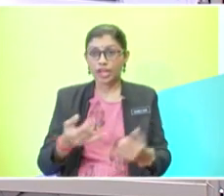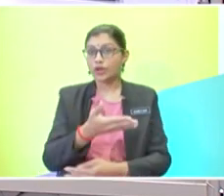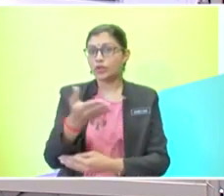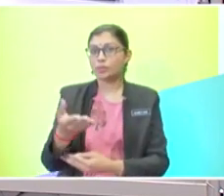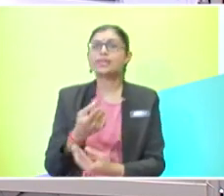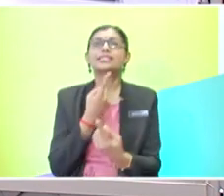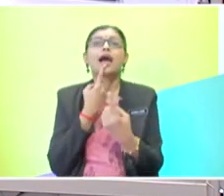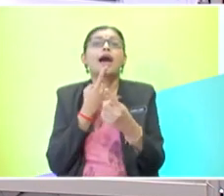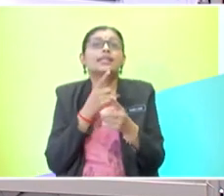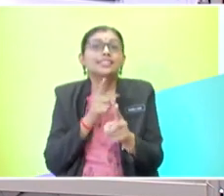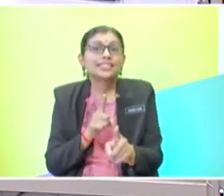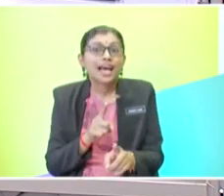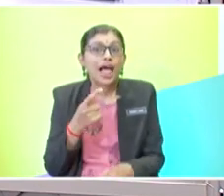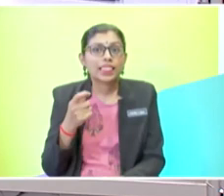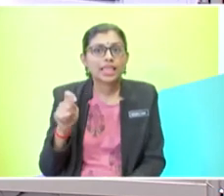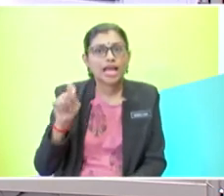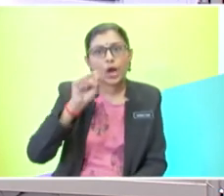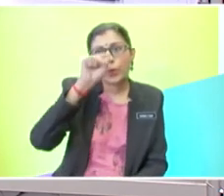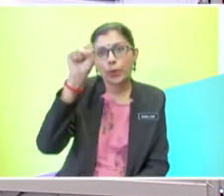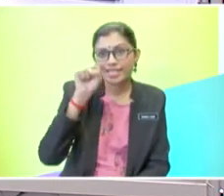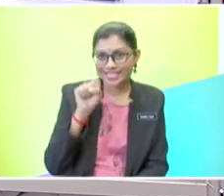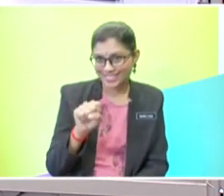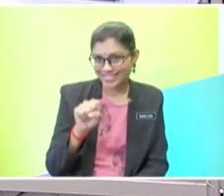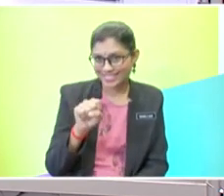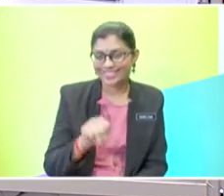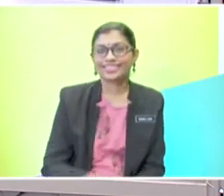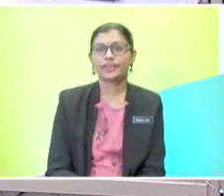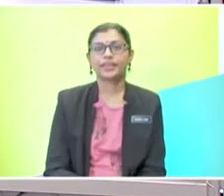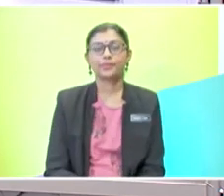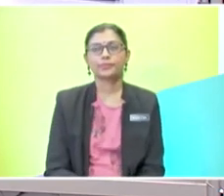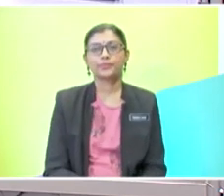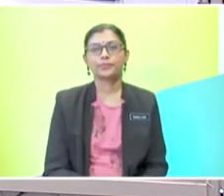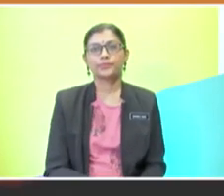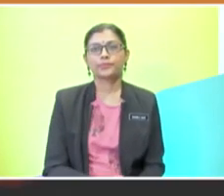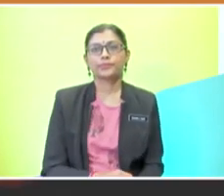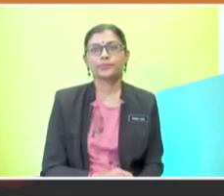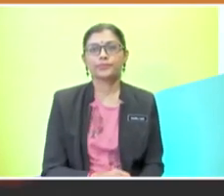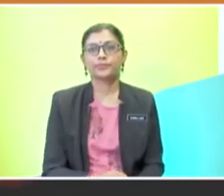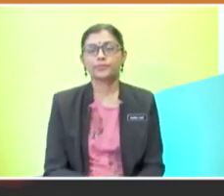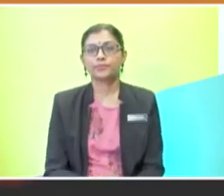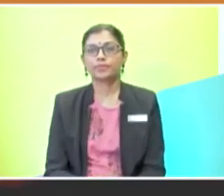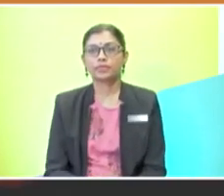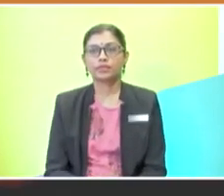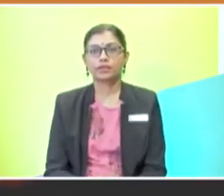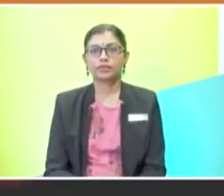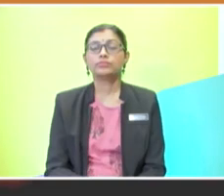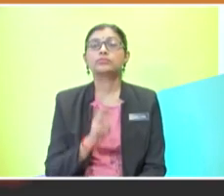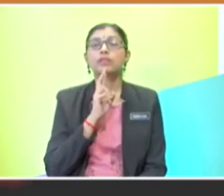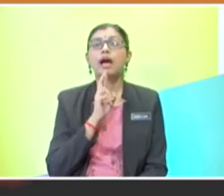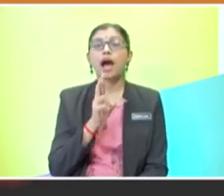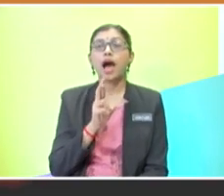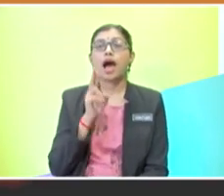the questions, is there and are there, okay? Okay. Now let's look at the first part of the questions, which is, are